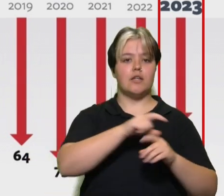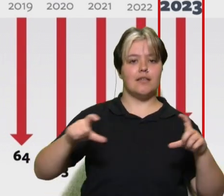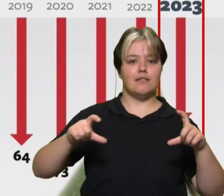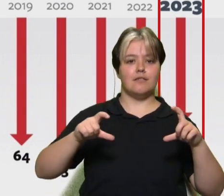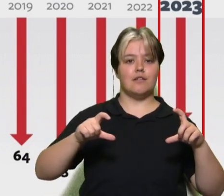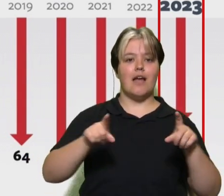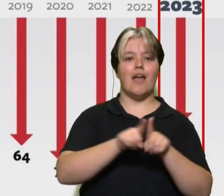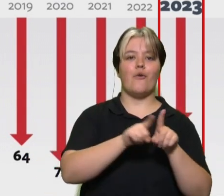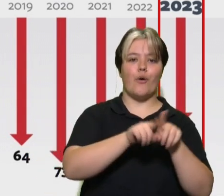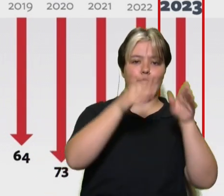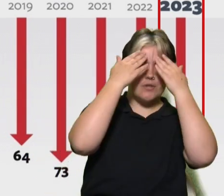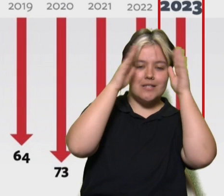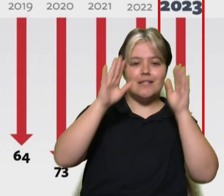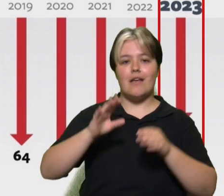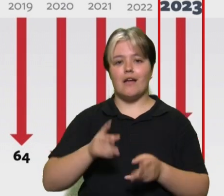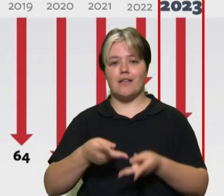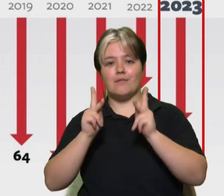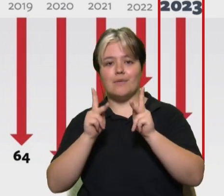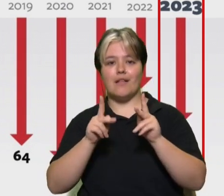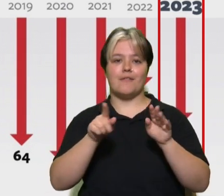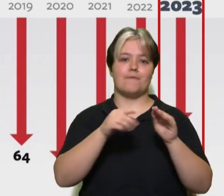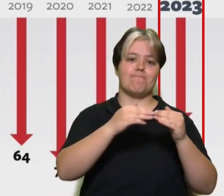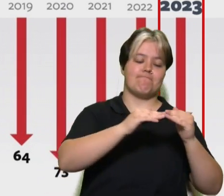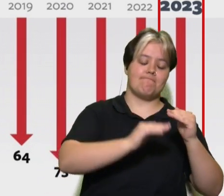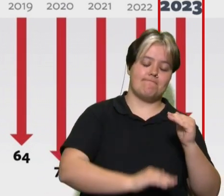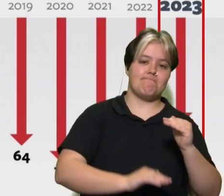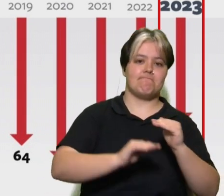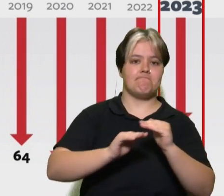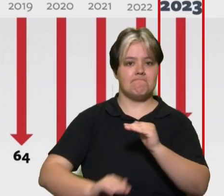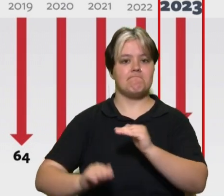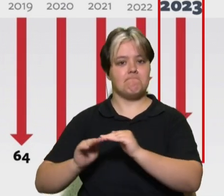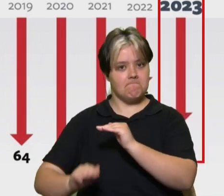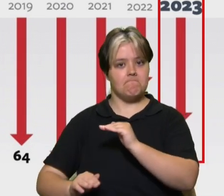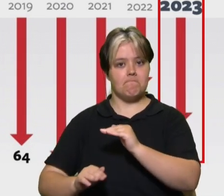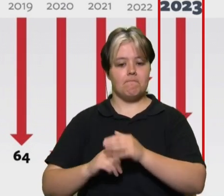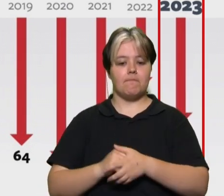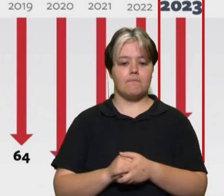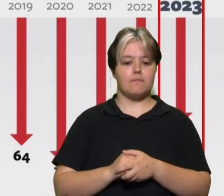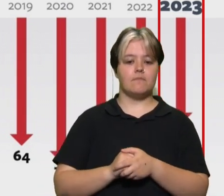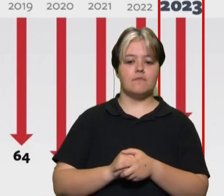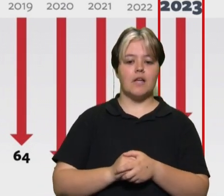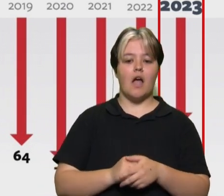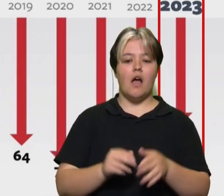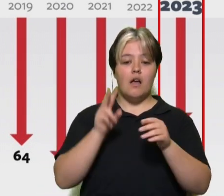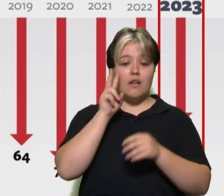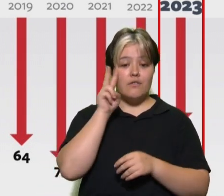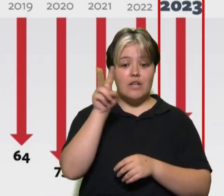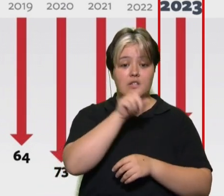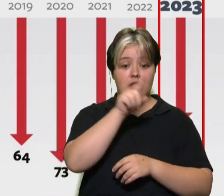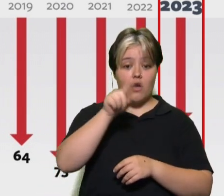where values of freedom and democracy gave rise to